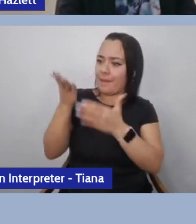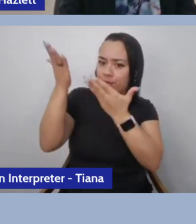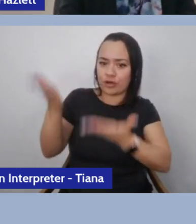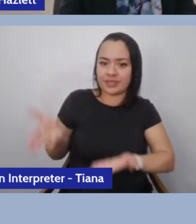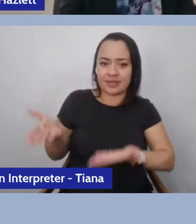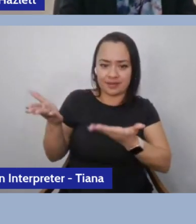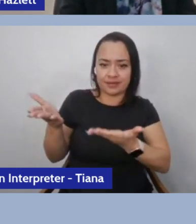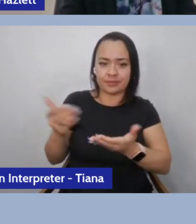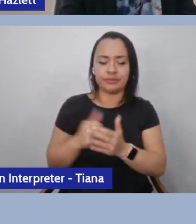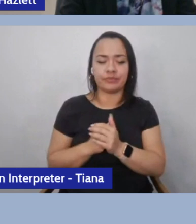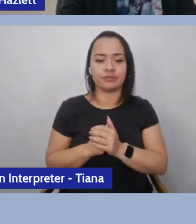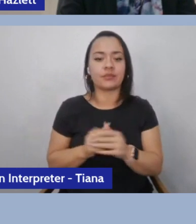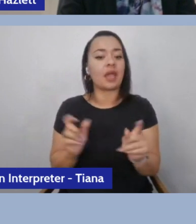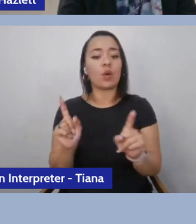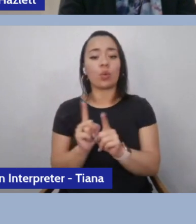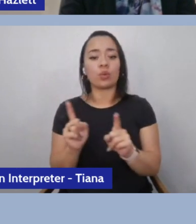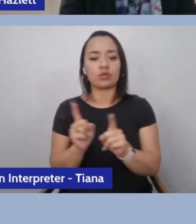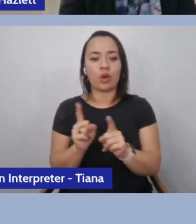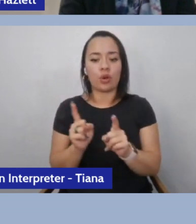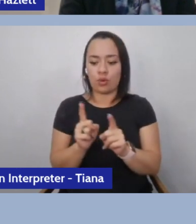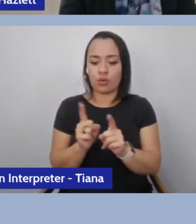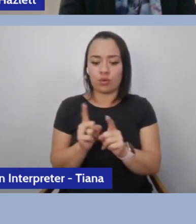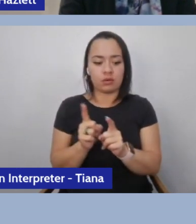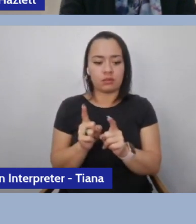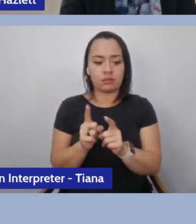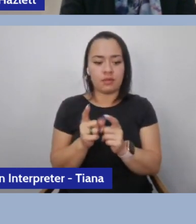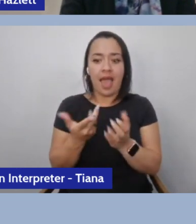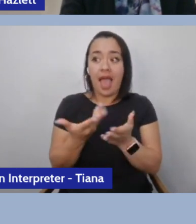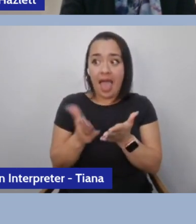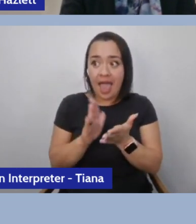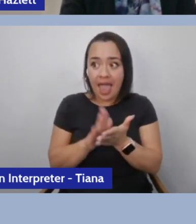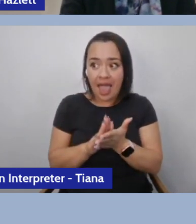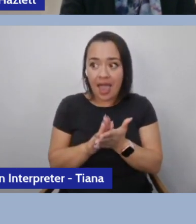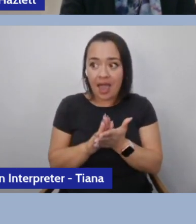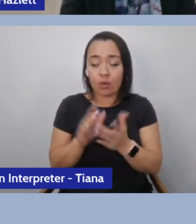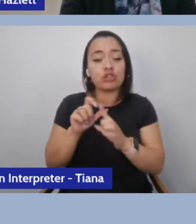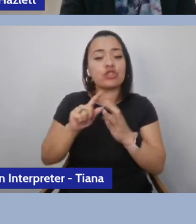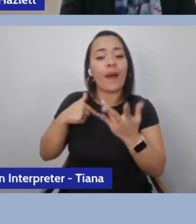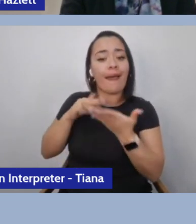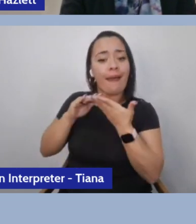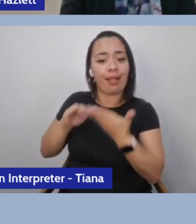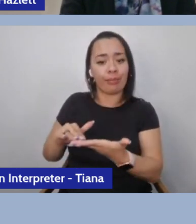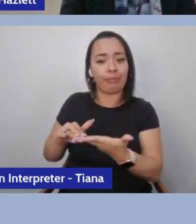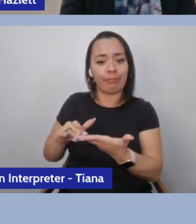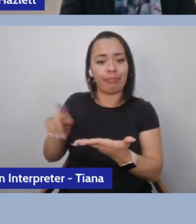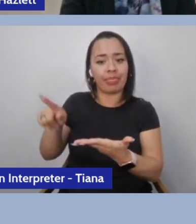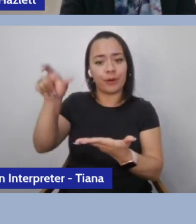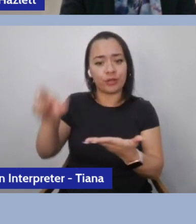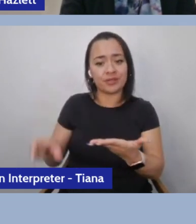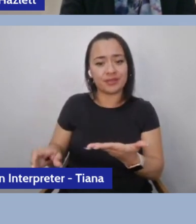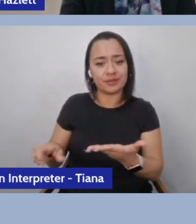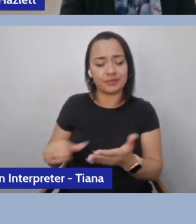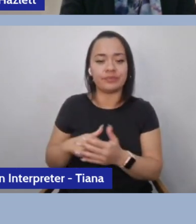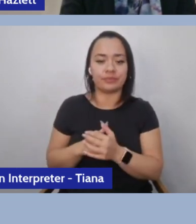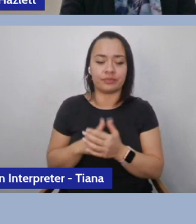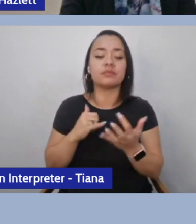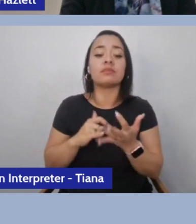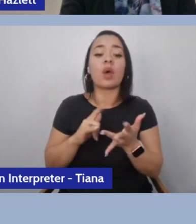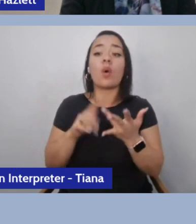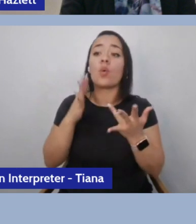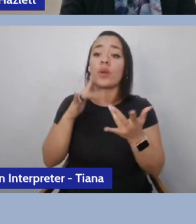how do we actually help this person at this point in their life? So when we use an interpreter, it's